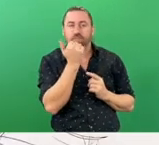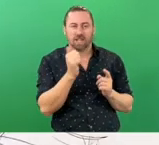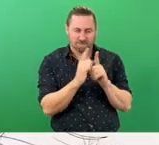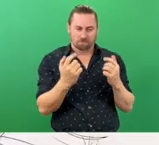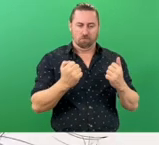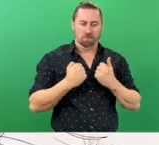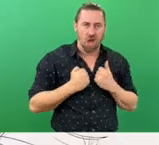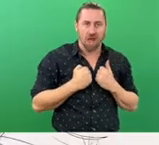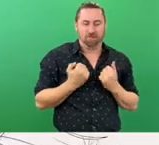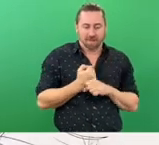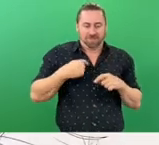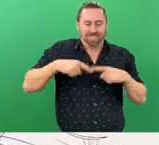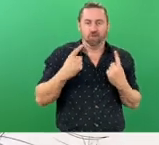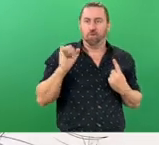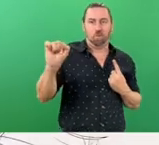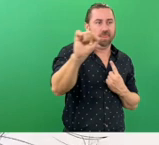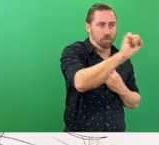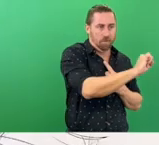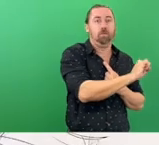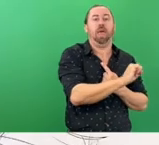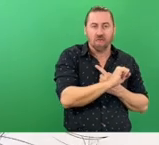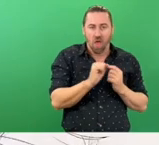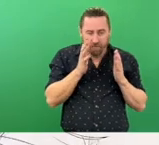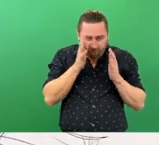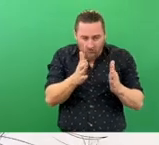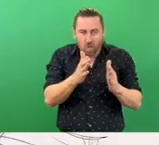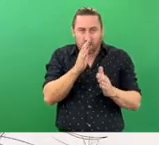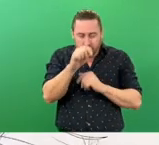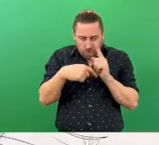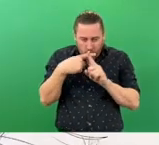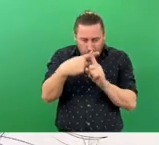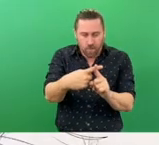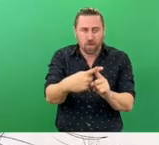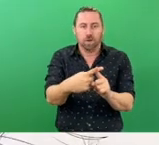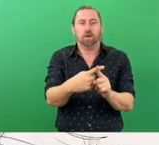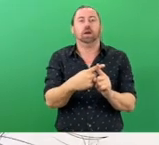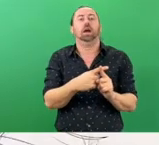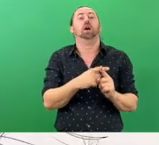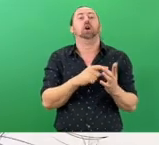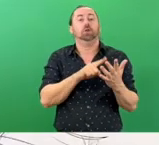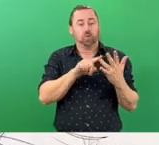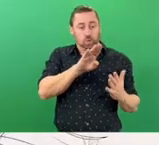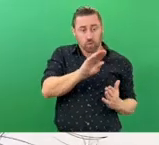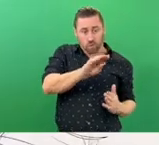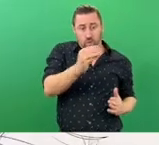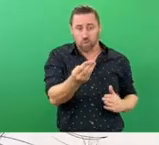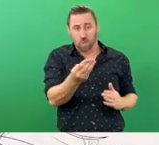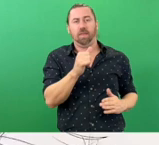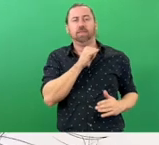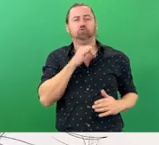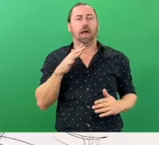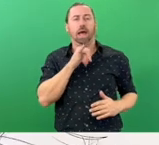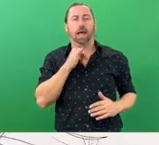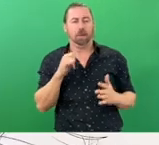detail. And what we're going to do is we're going to bring emphasis to that small detail by now flipping our pencil to the sharp